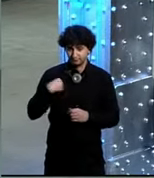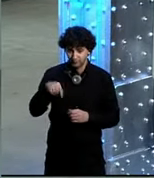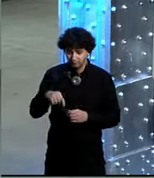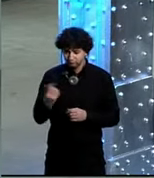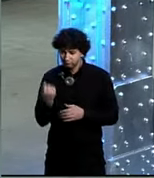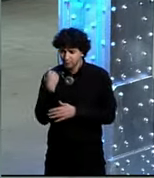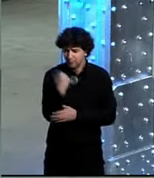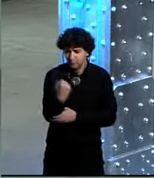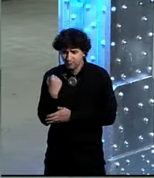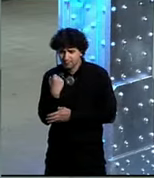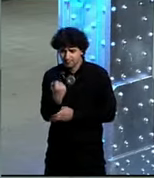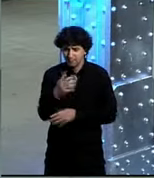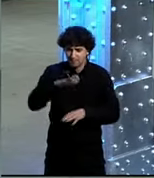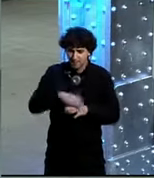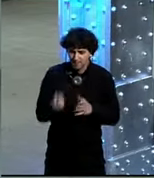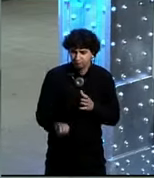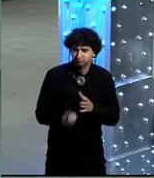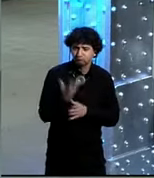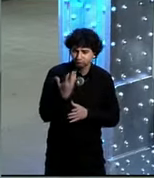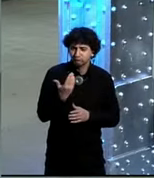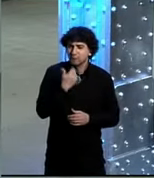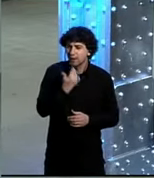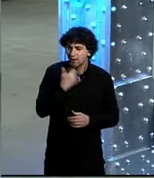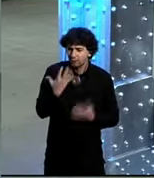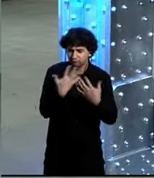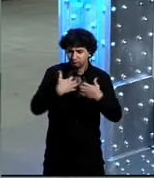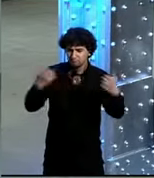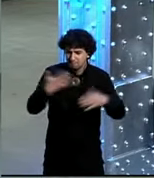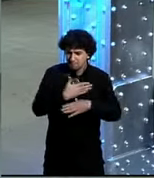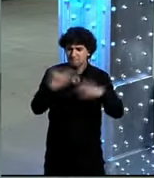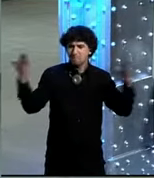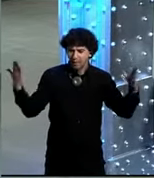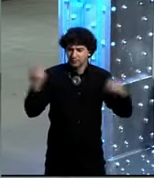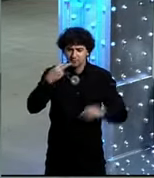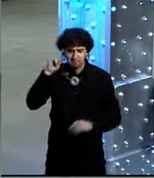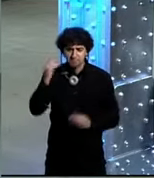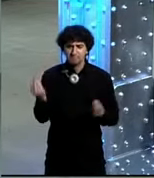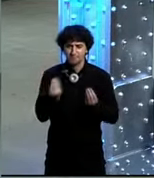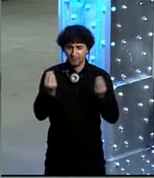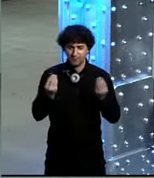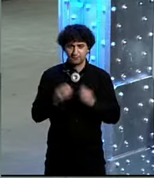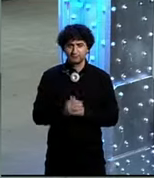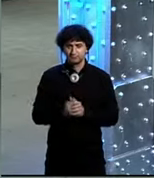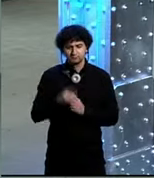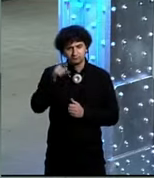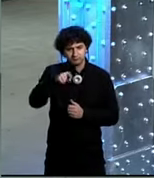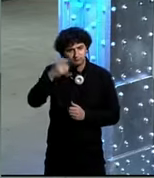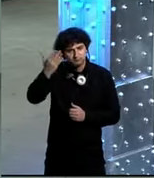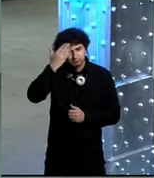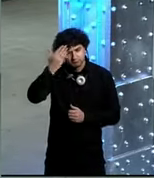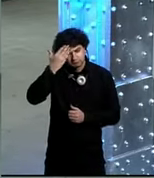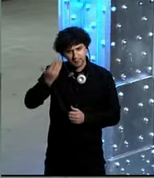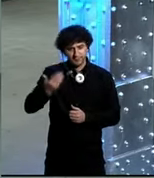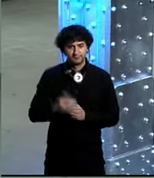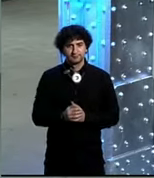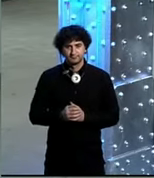and offer the audience a more fulfilling experience. Now, while that's the core of the practices, that's also where many people have a